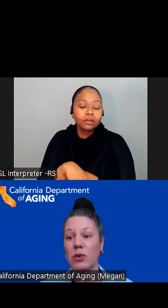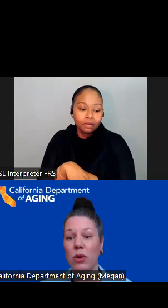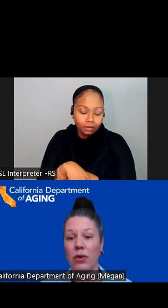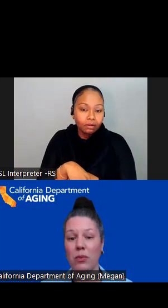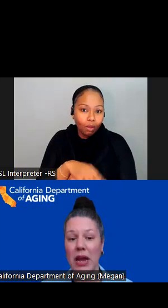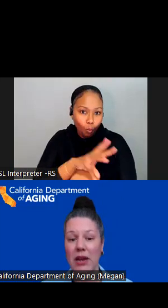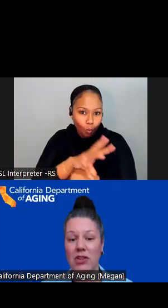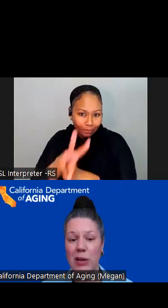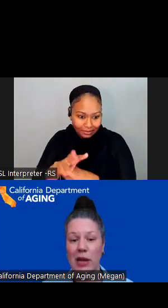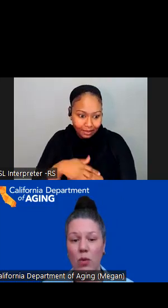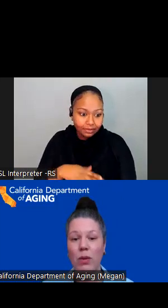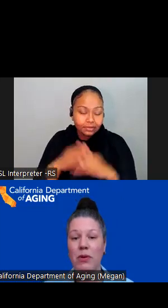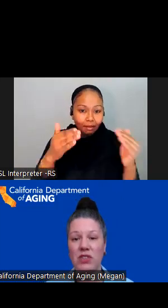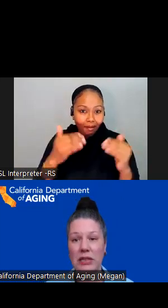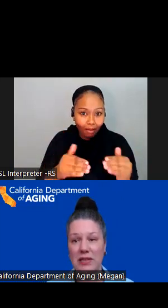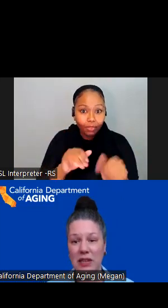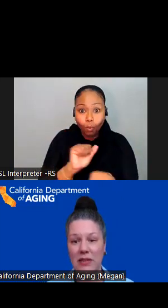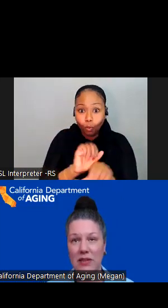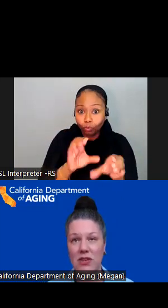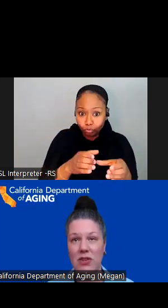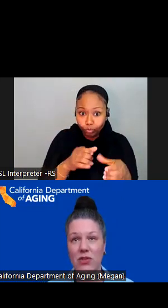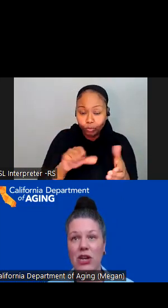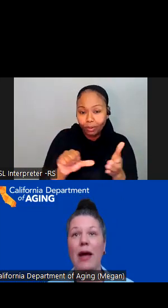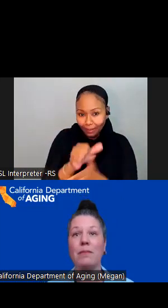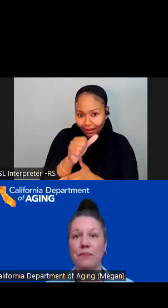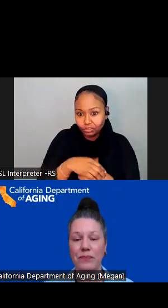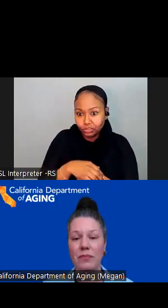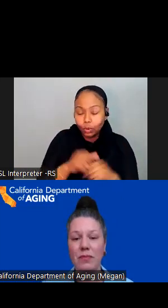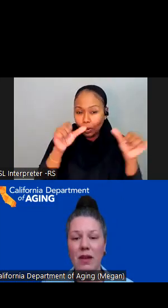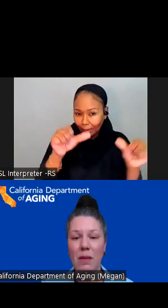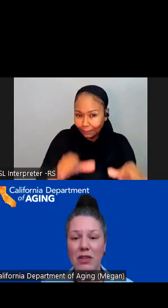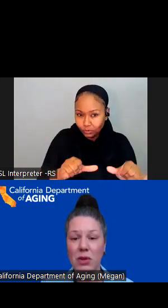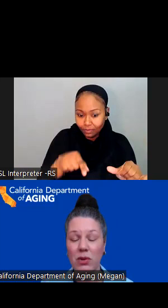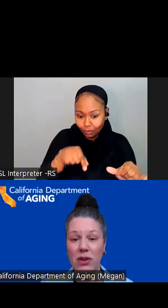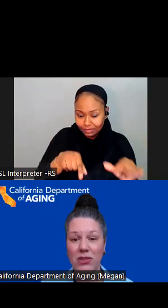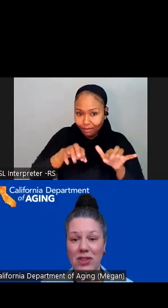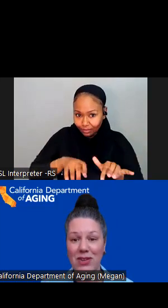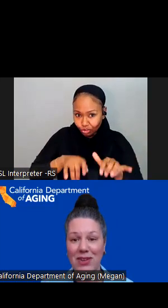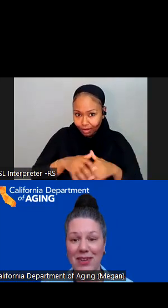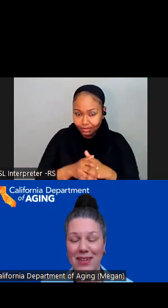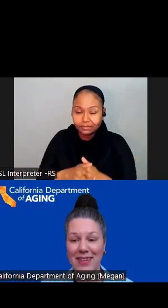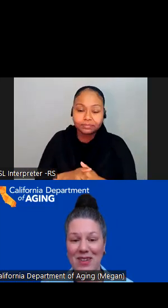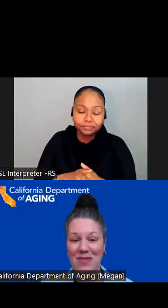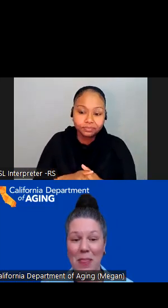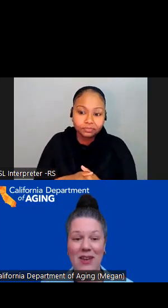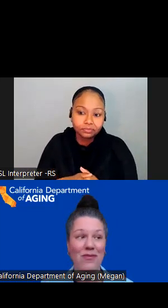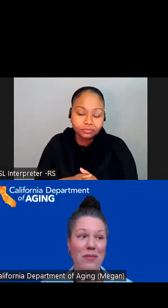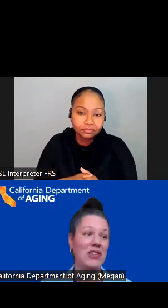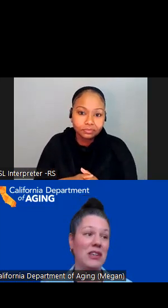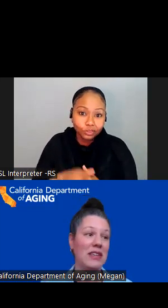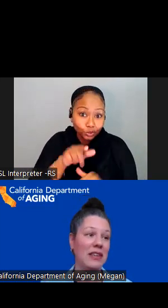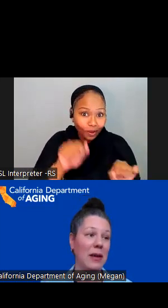Access Policy Workgroup page. And we'll be posting these links into the chat as we go along so that you can find